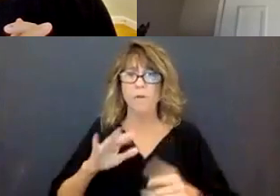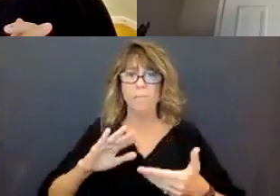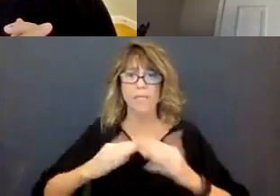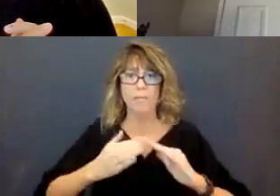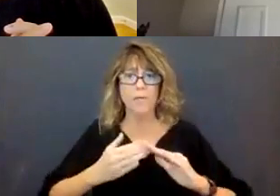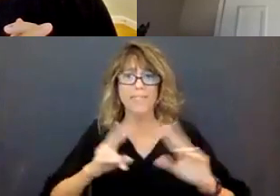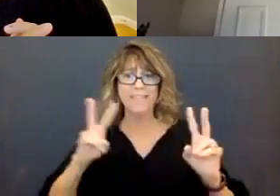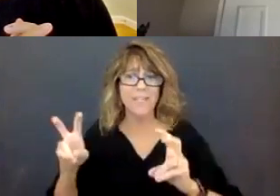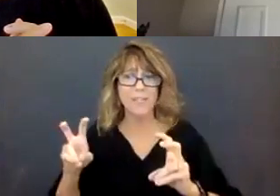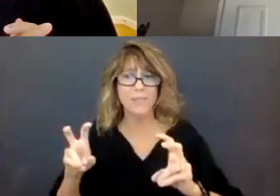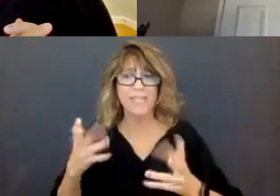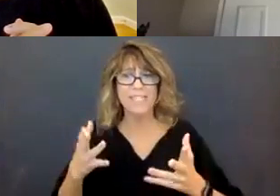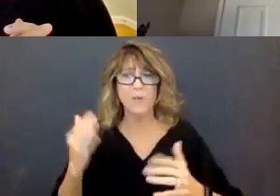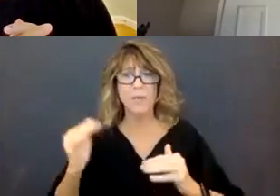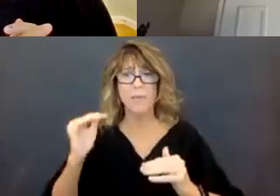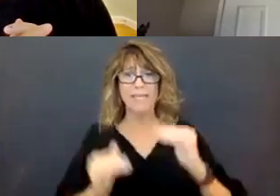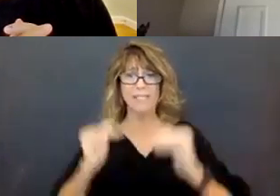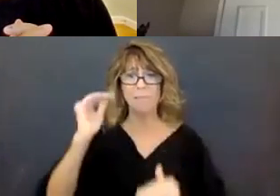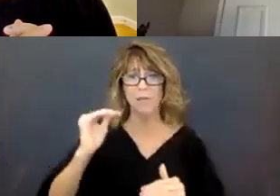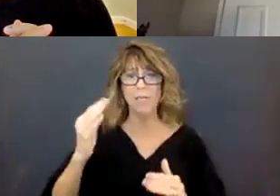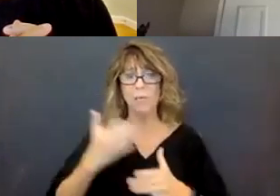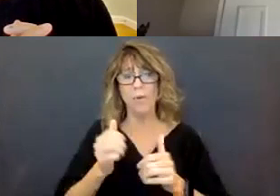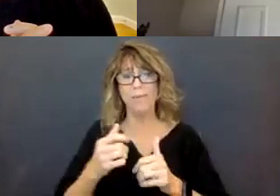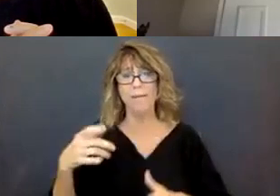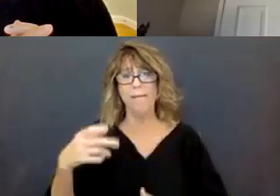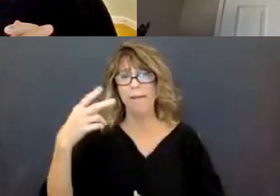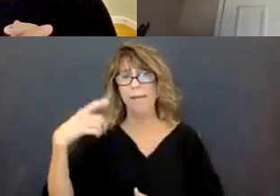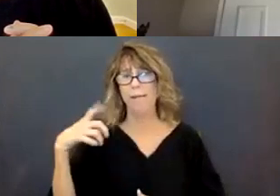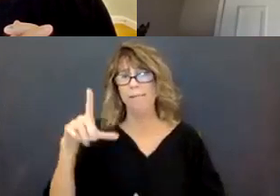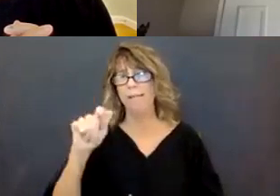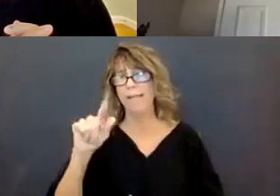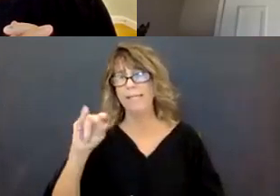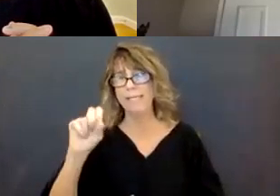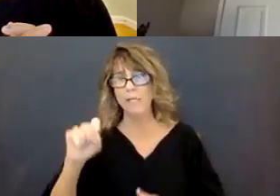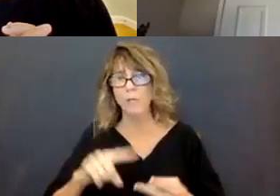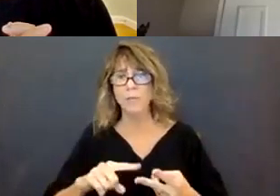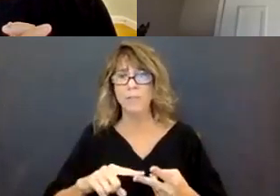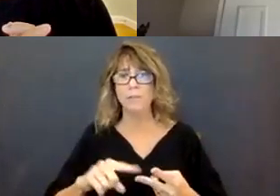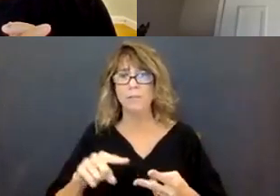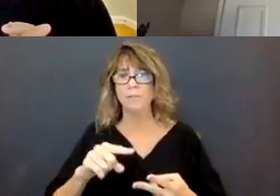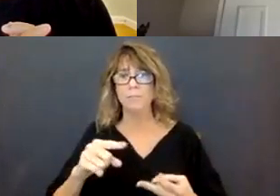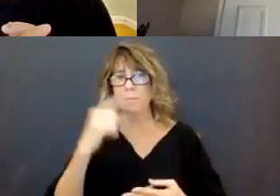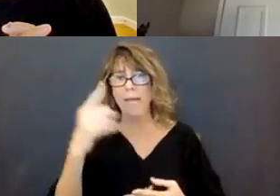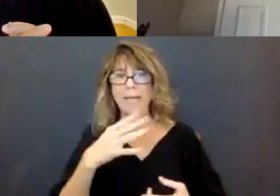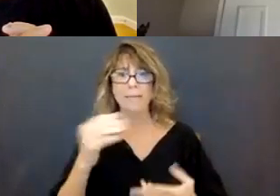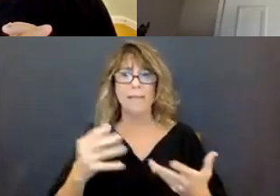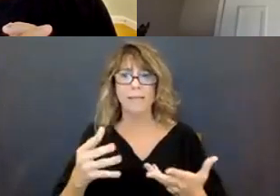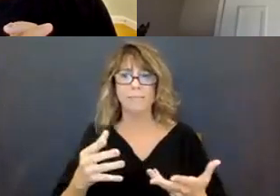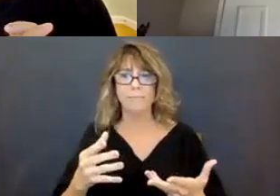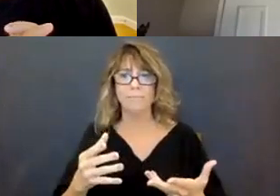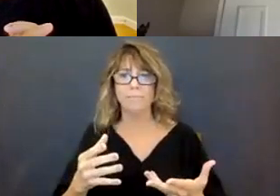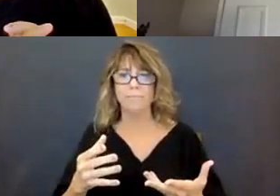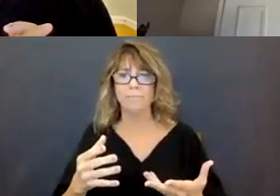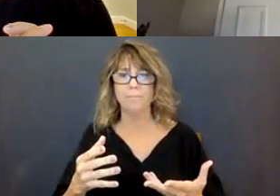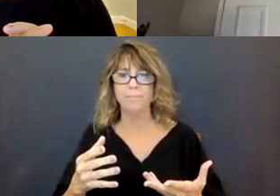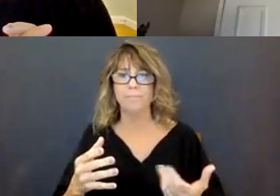equity disparity among Latinos, Blacks, and Natives? And I think that could be probably our last question for the day. Yeah. Well,